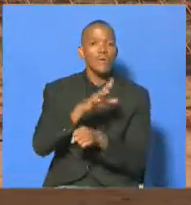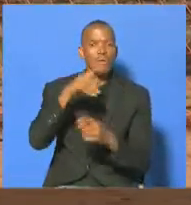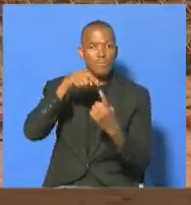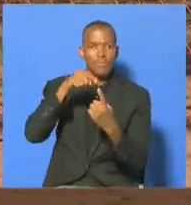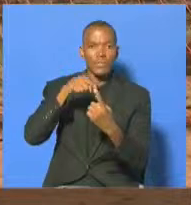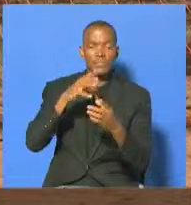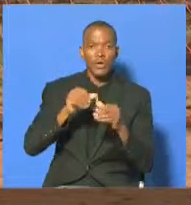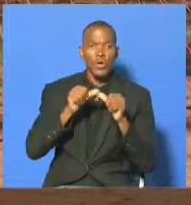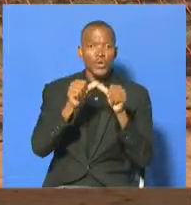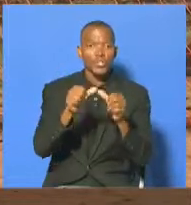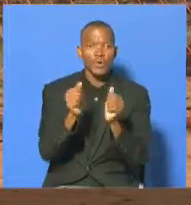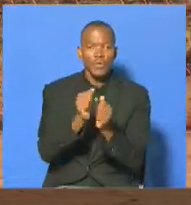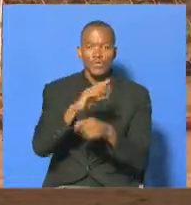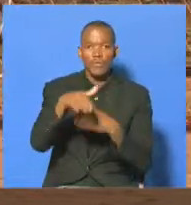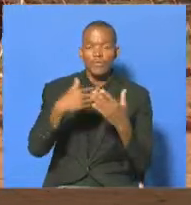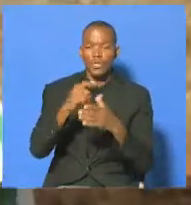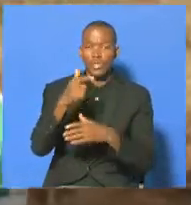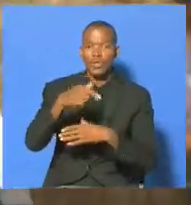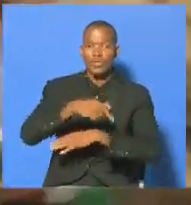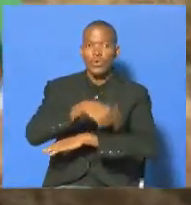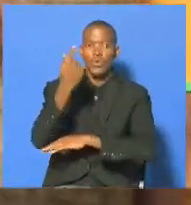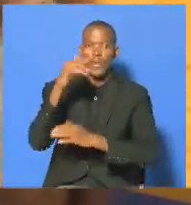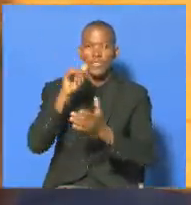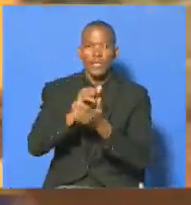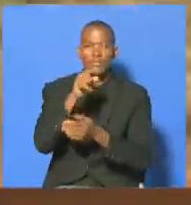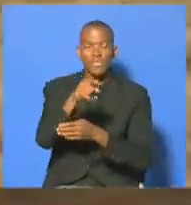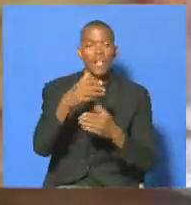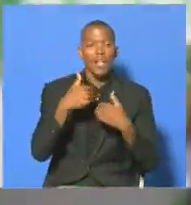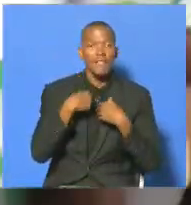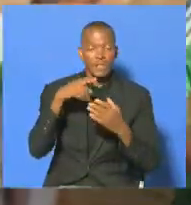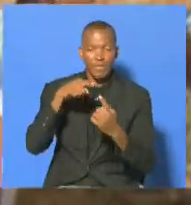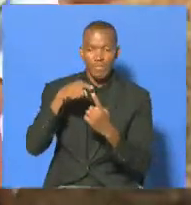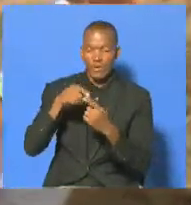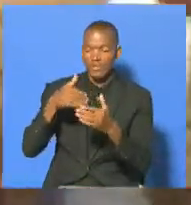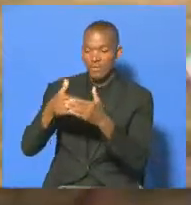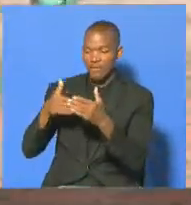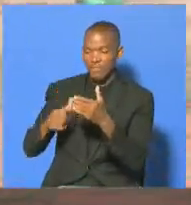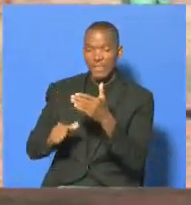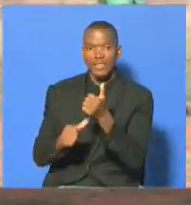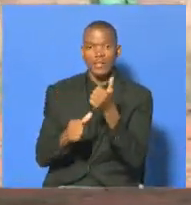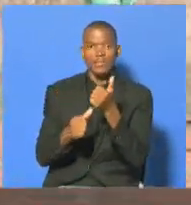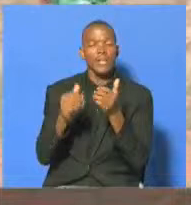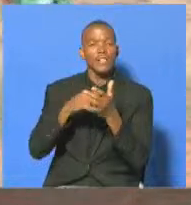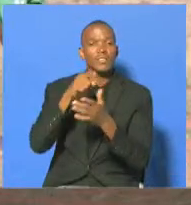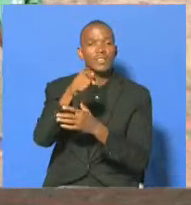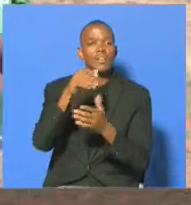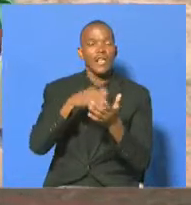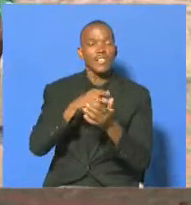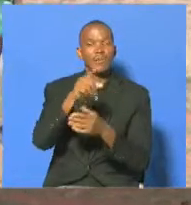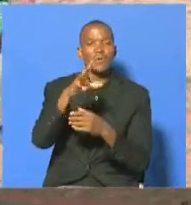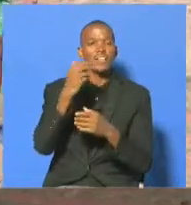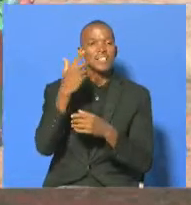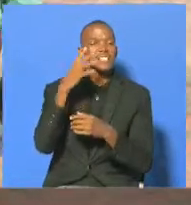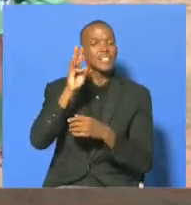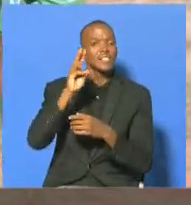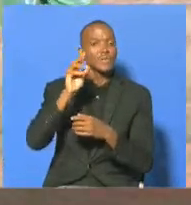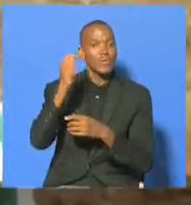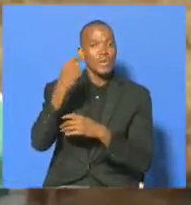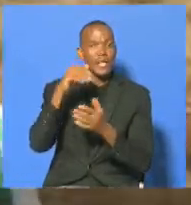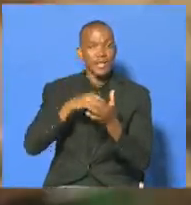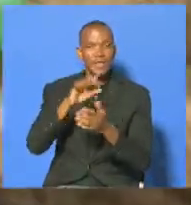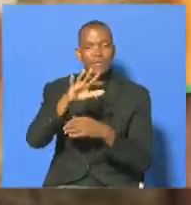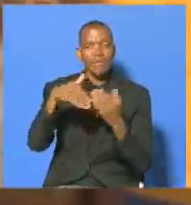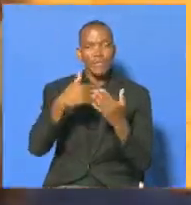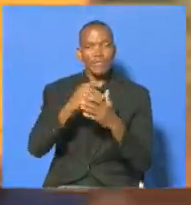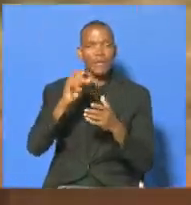order to move further away from the Logan outfits, who are just a single point behind them on the log standings. The Warriors have managed 6 wins, 5 draws and lost 5